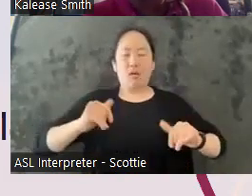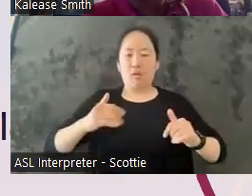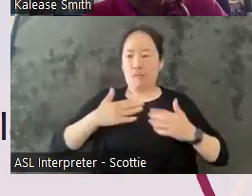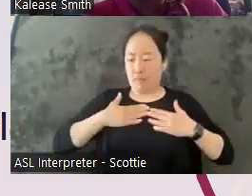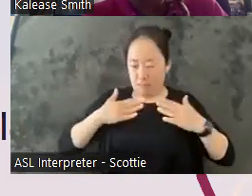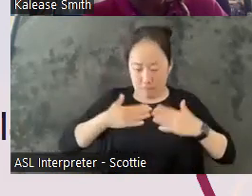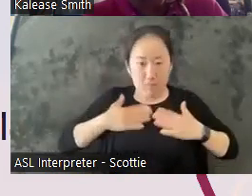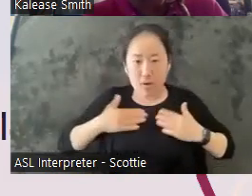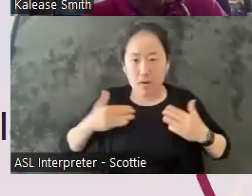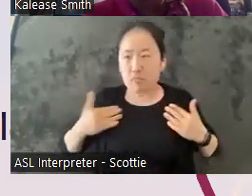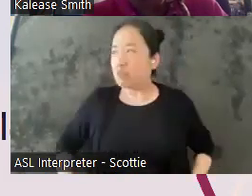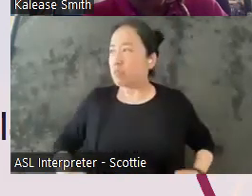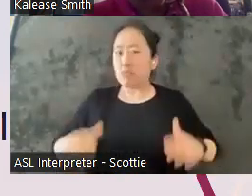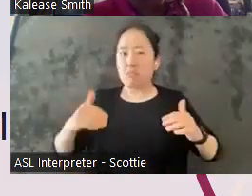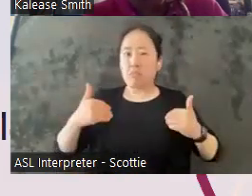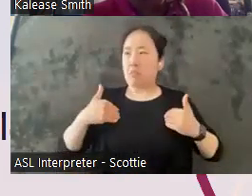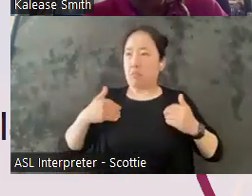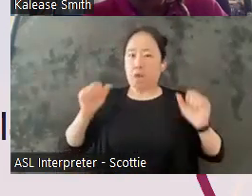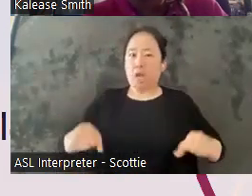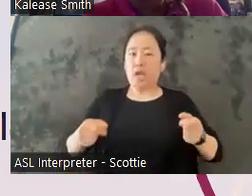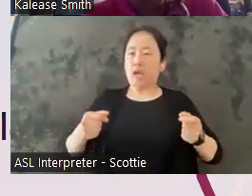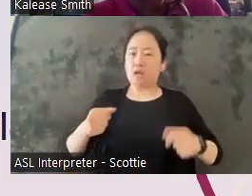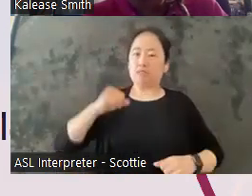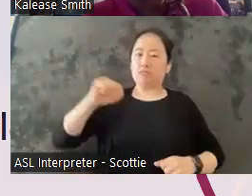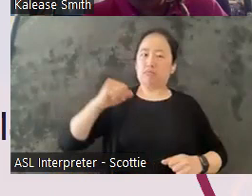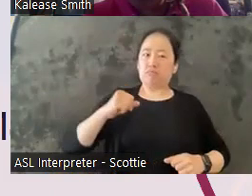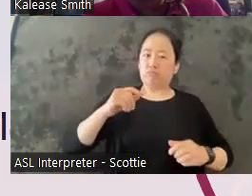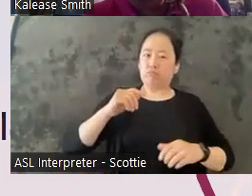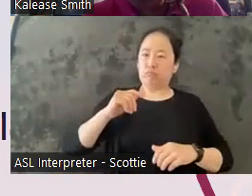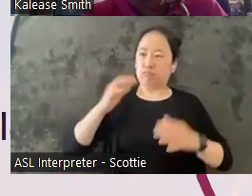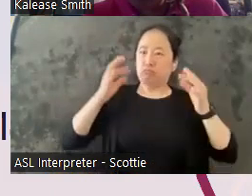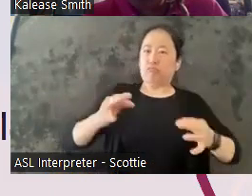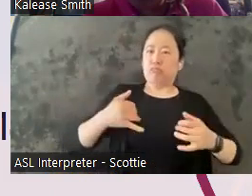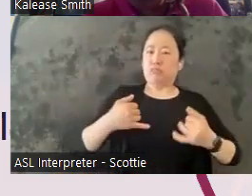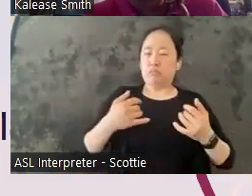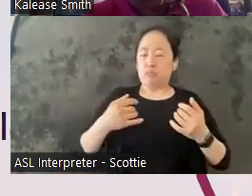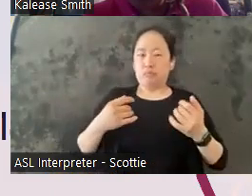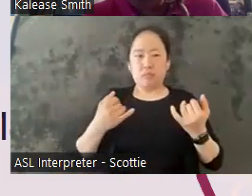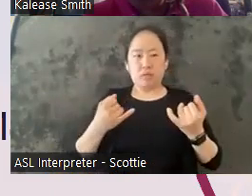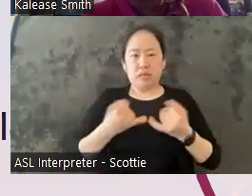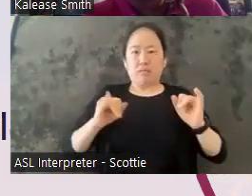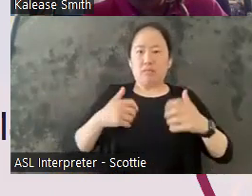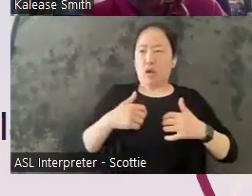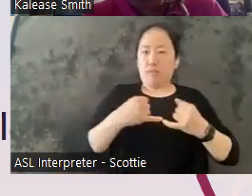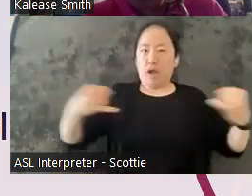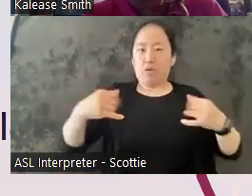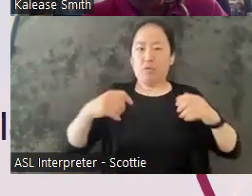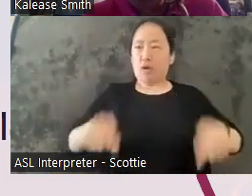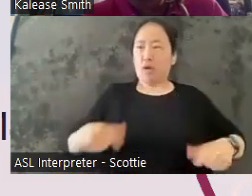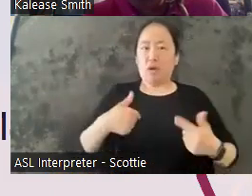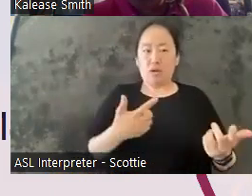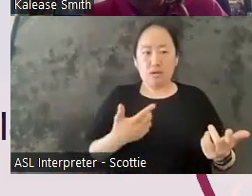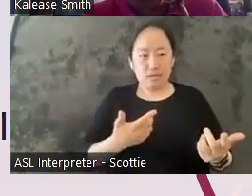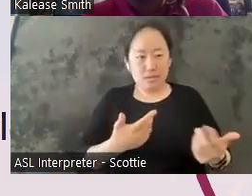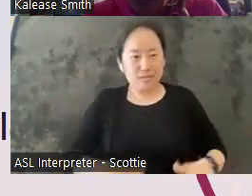curious of how we can kind of shift the culture too about, I don't know, I think that's why boundaries comes up a lot, where people don't even